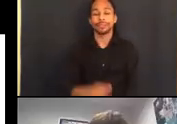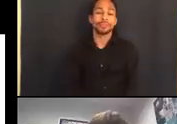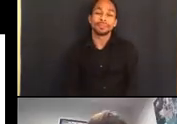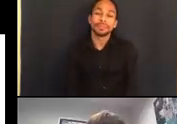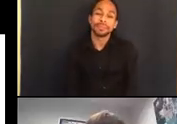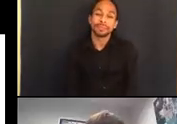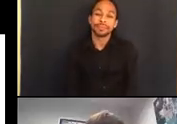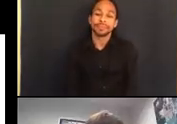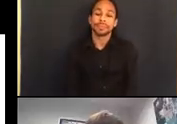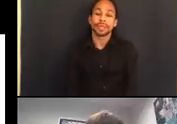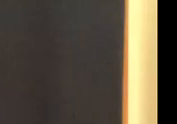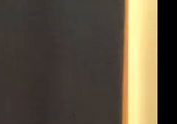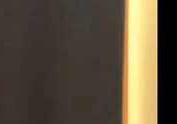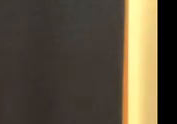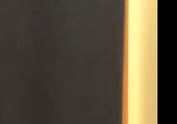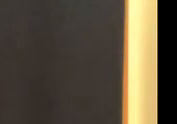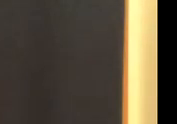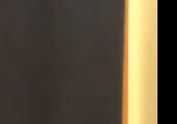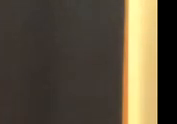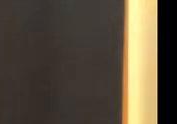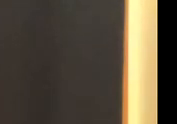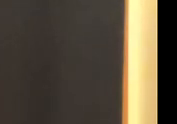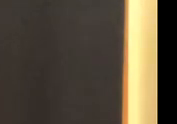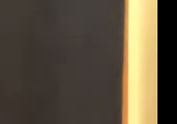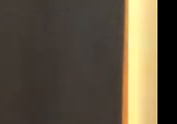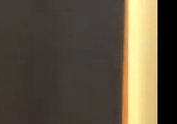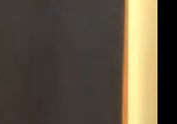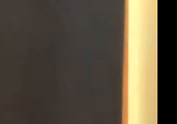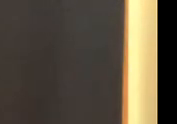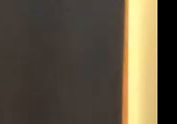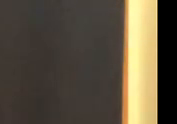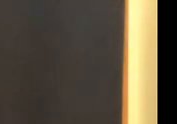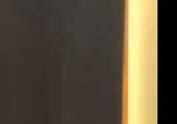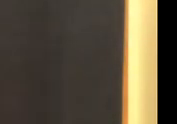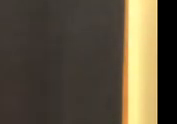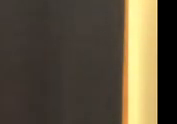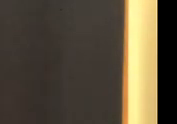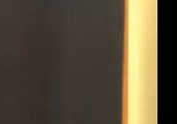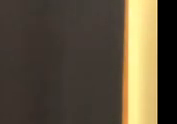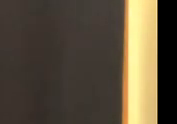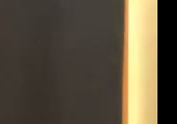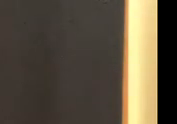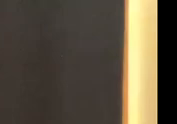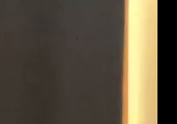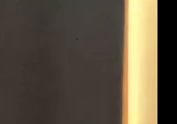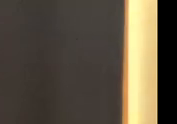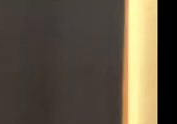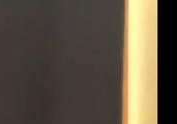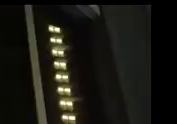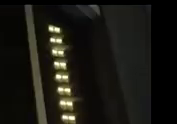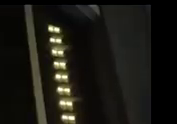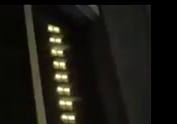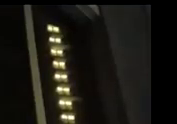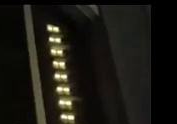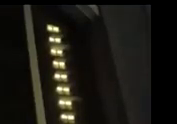It's amazing to have heard from all the speakers. I'd like everybody to return, please, with their video and audio,